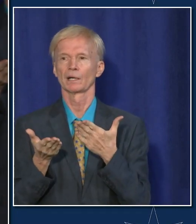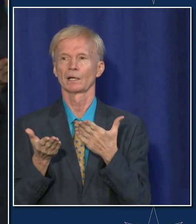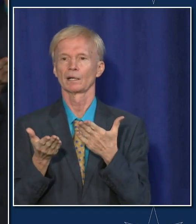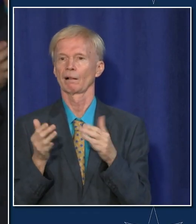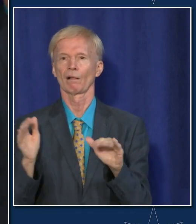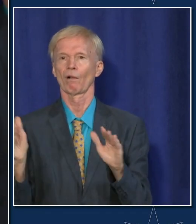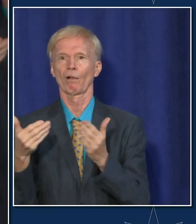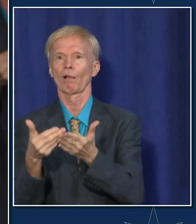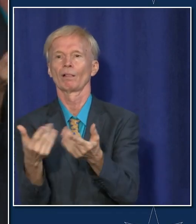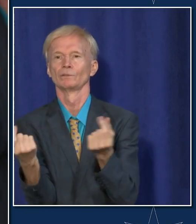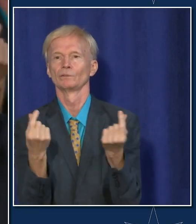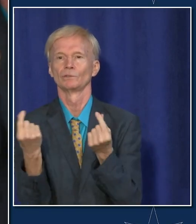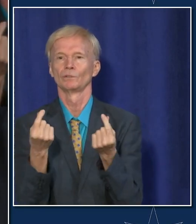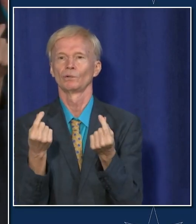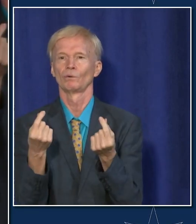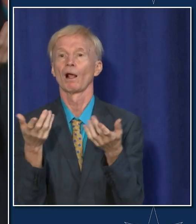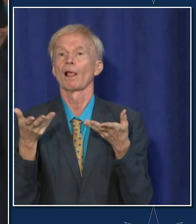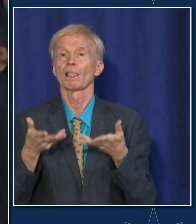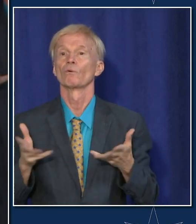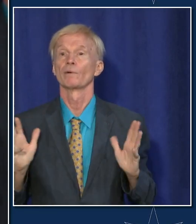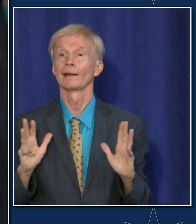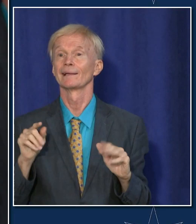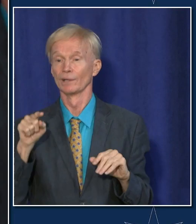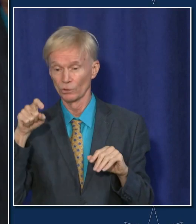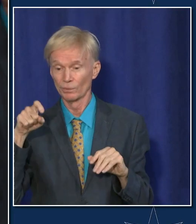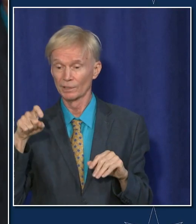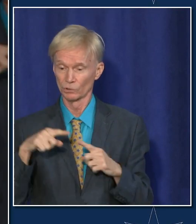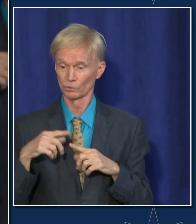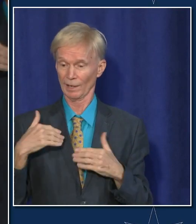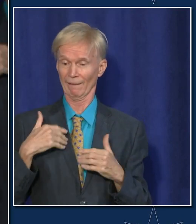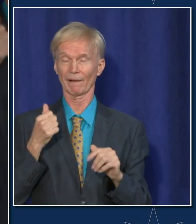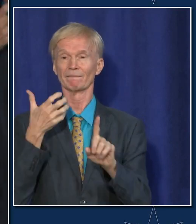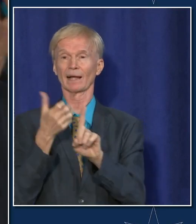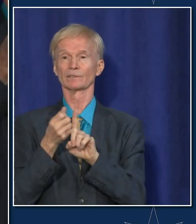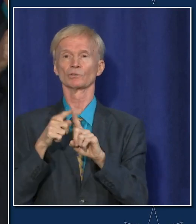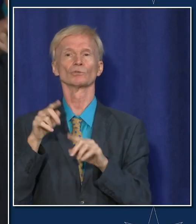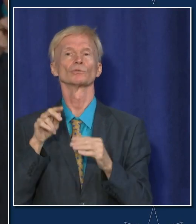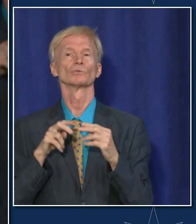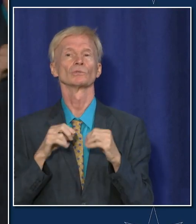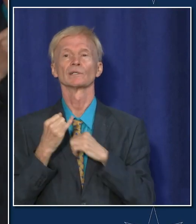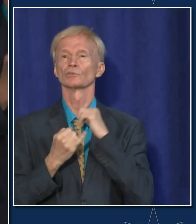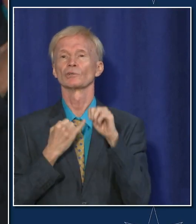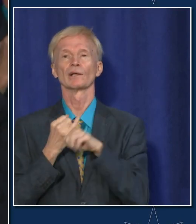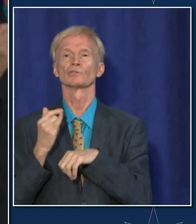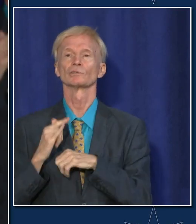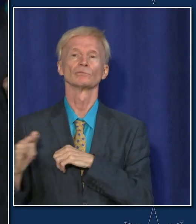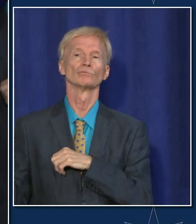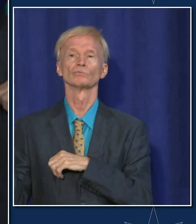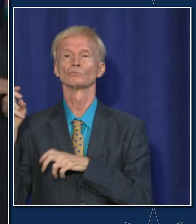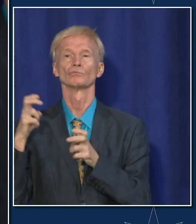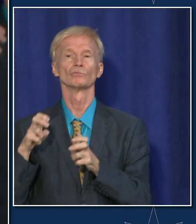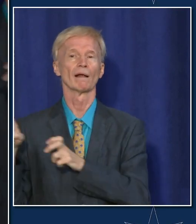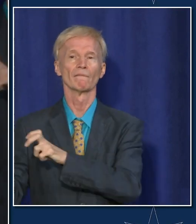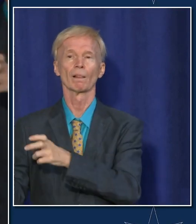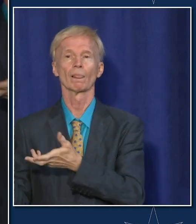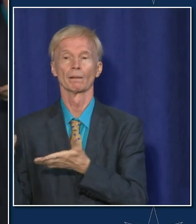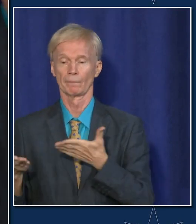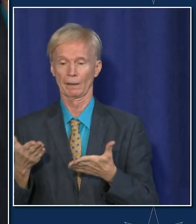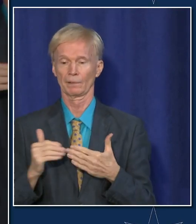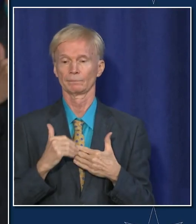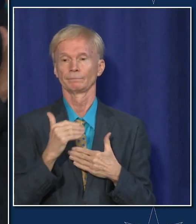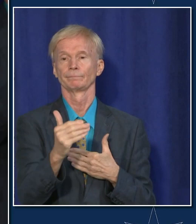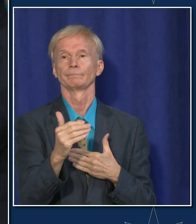all do, right? I mean, I wouldn't be surprised. Already, you basically need to be vaccinated to travel internationally. Might we see down the line needing to be